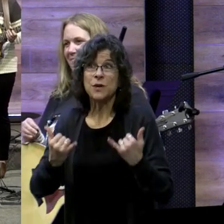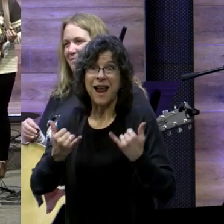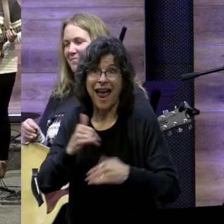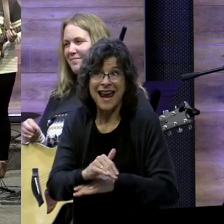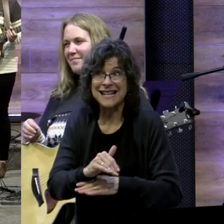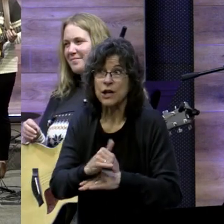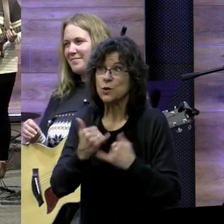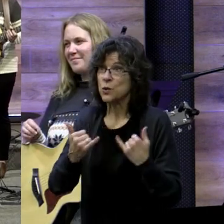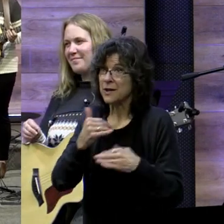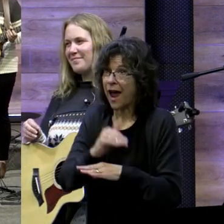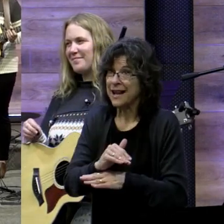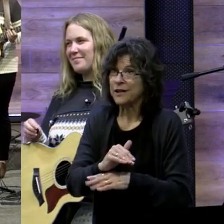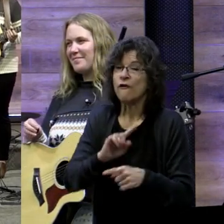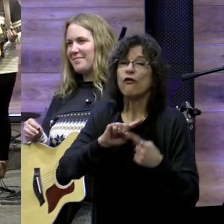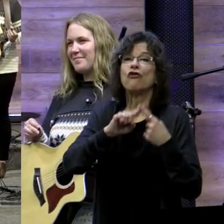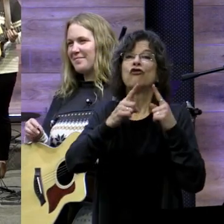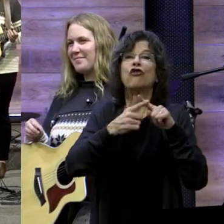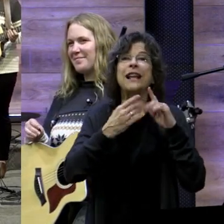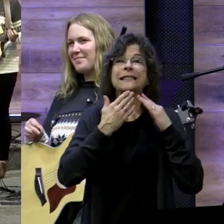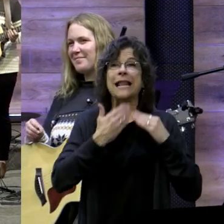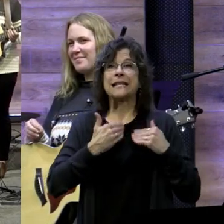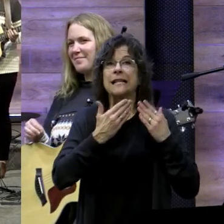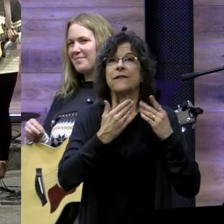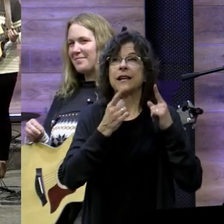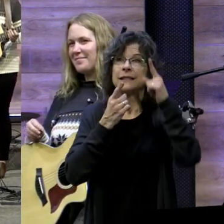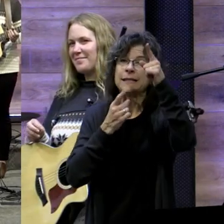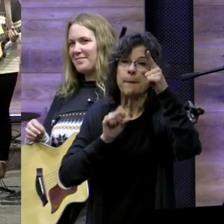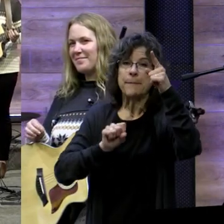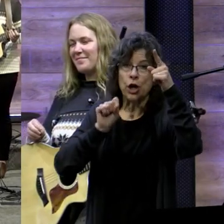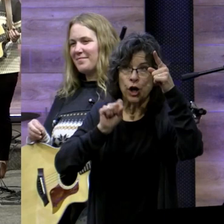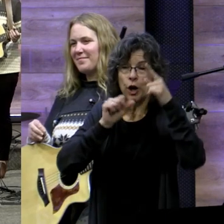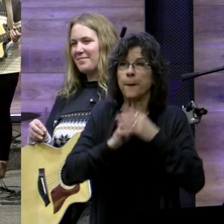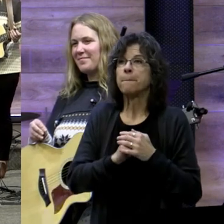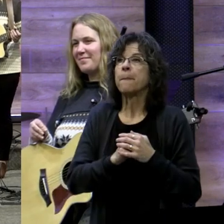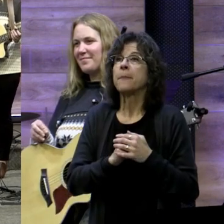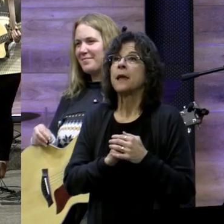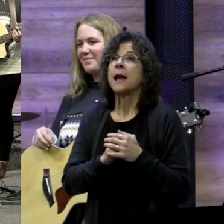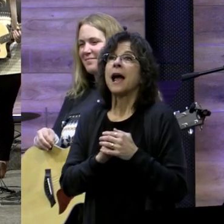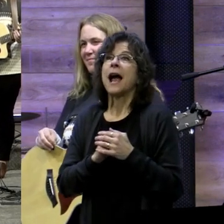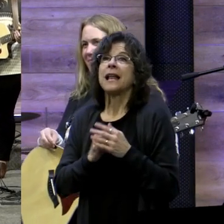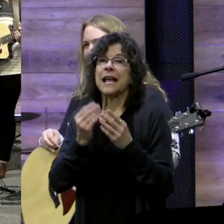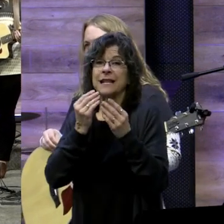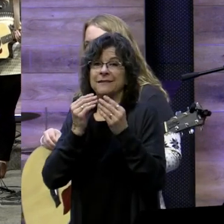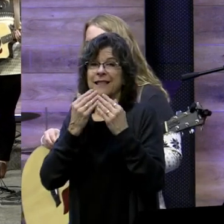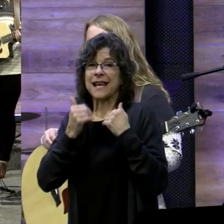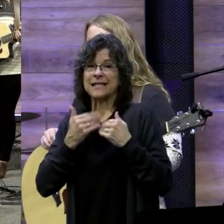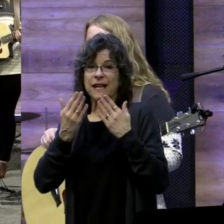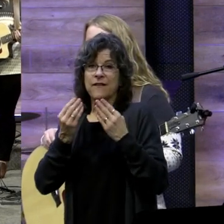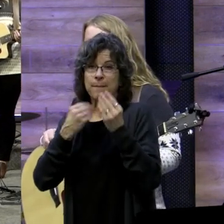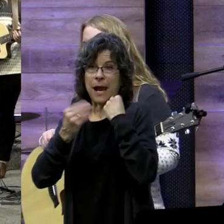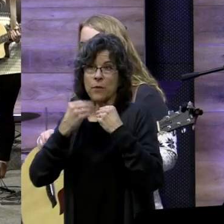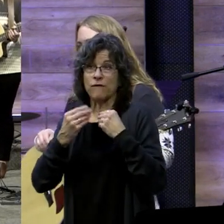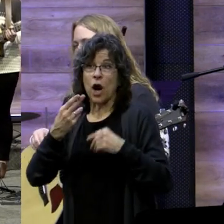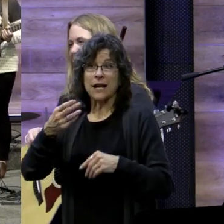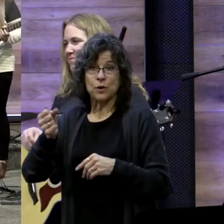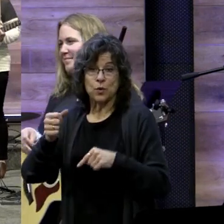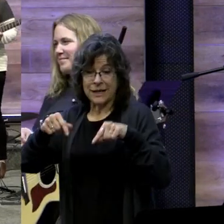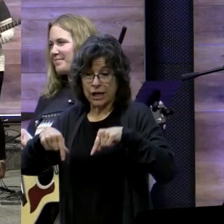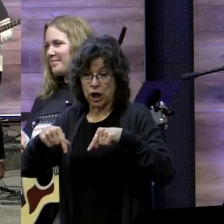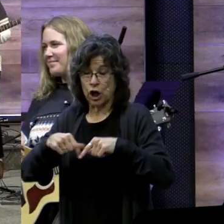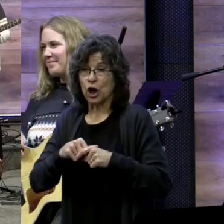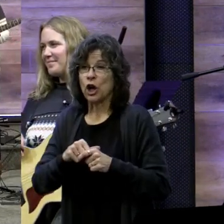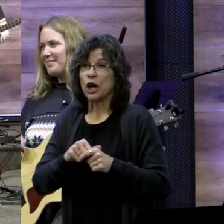incredible. We have our Friendsgiving Thanksgiving event over in Superior, and then our Thanksgiving banquet for high school will be right here at a special